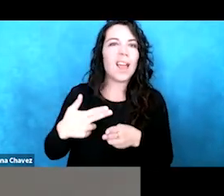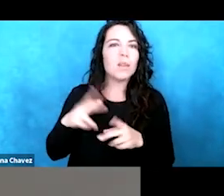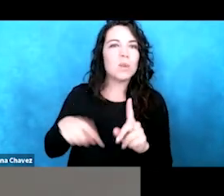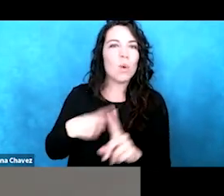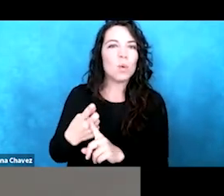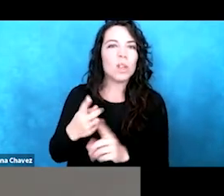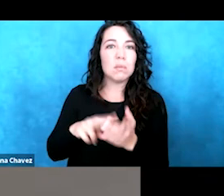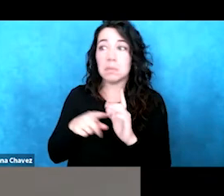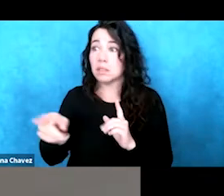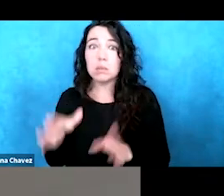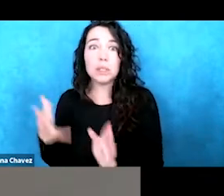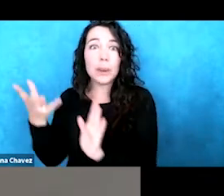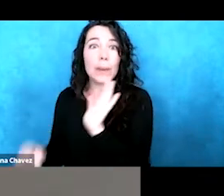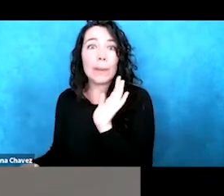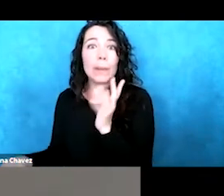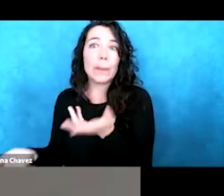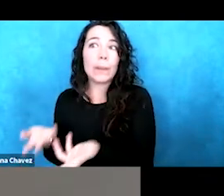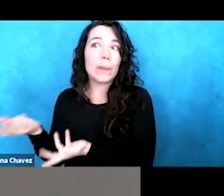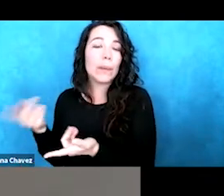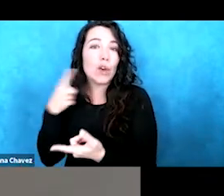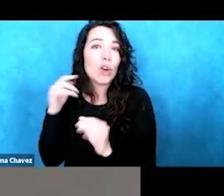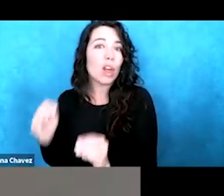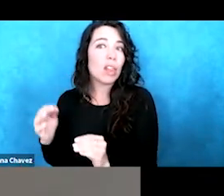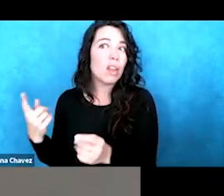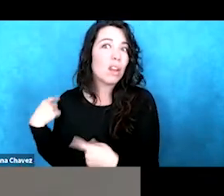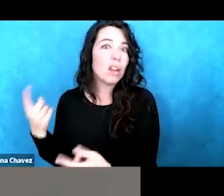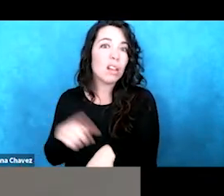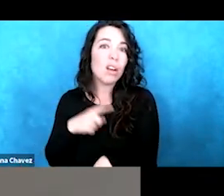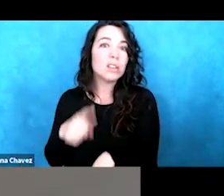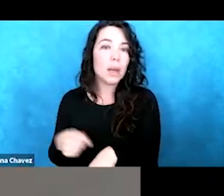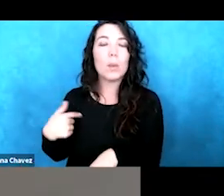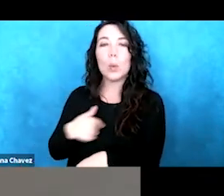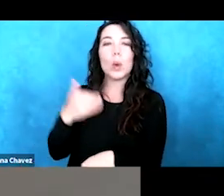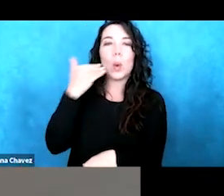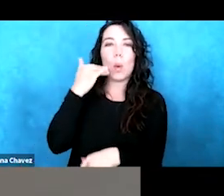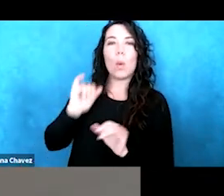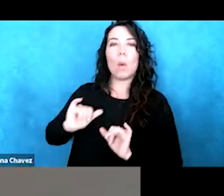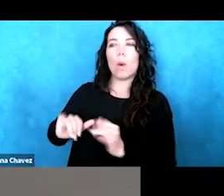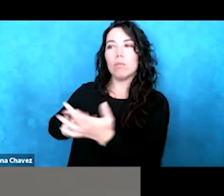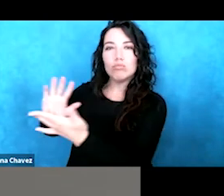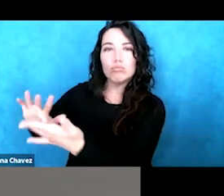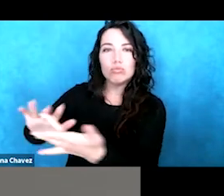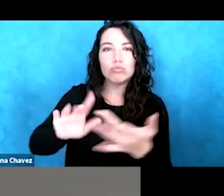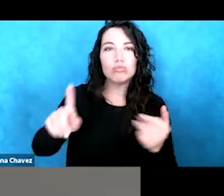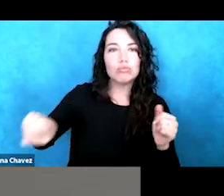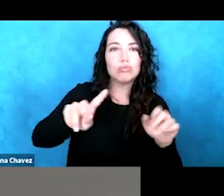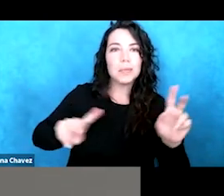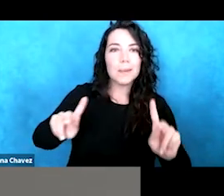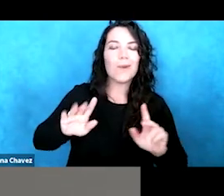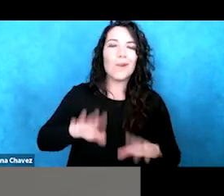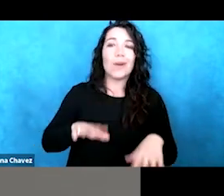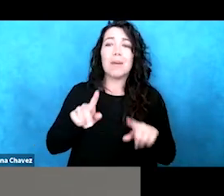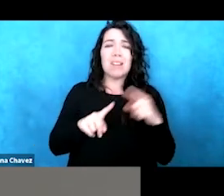service. Because I think there was a really nice example that Jennifer gave at the beginning of the talk that, you know, the brain is reshaping in